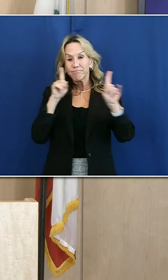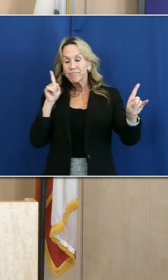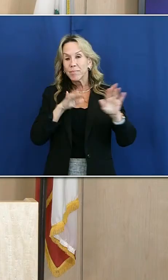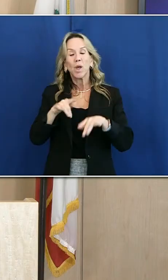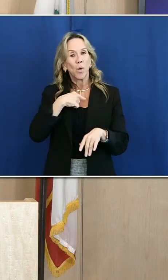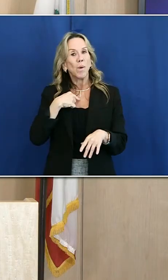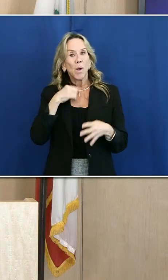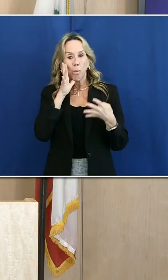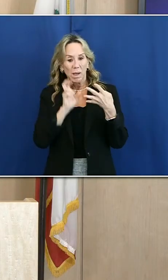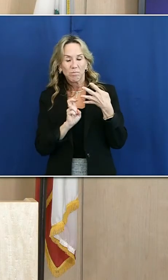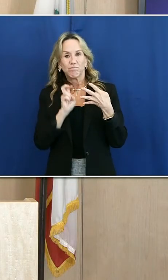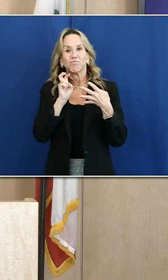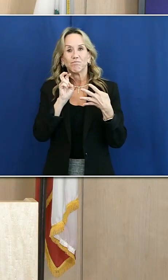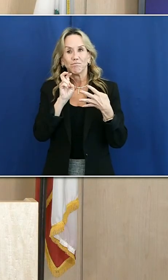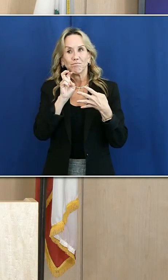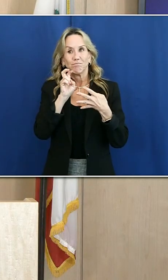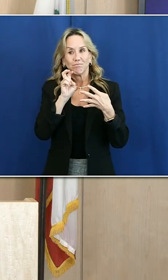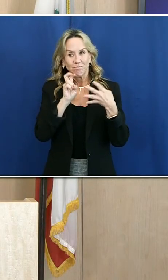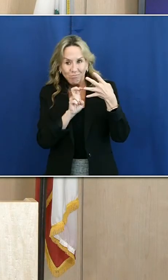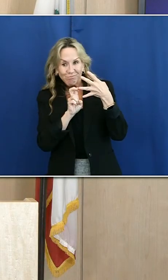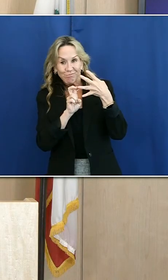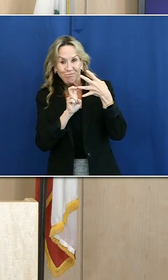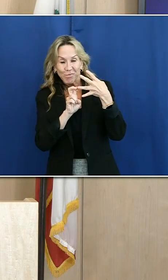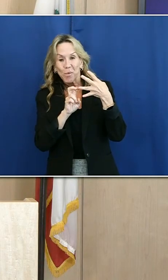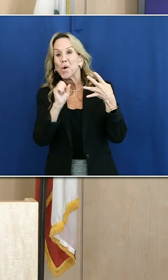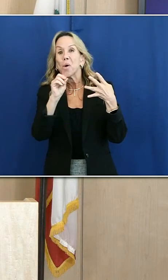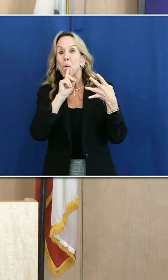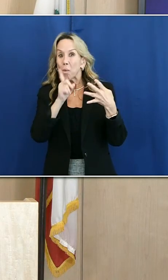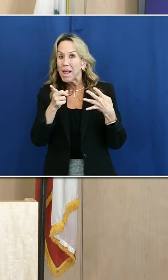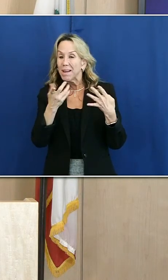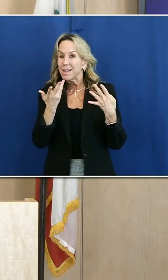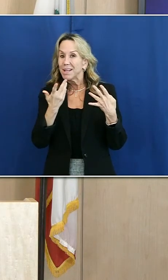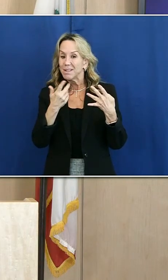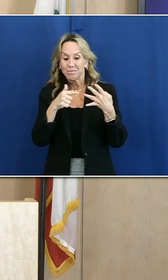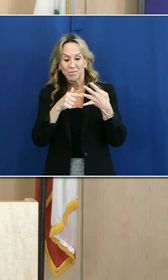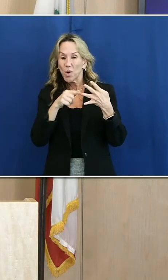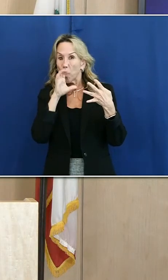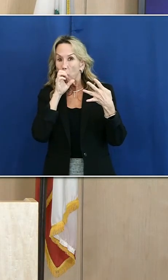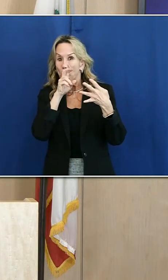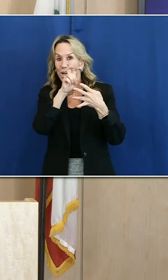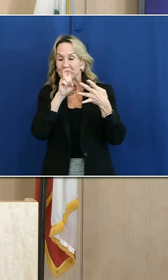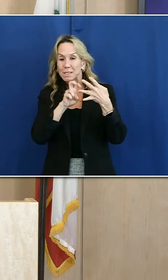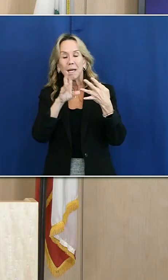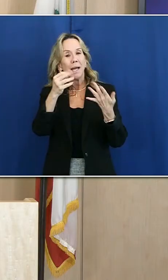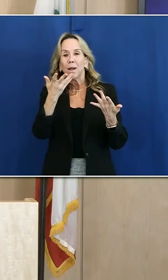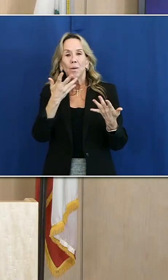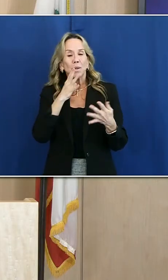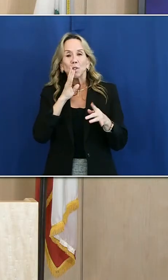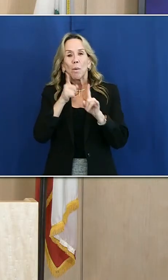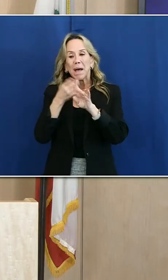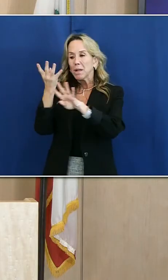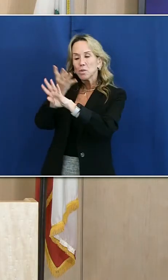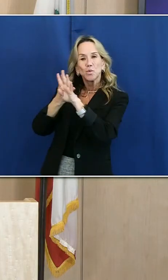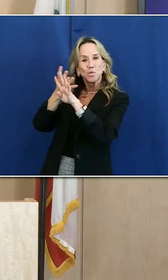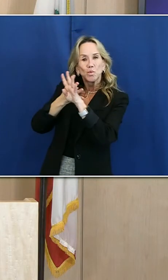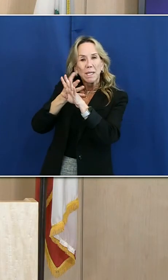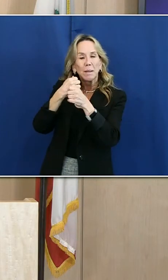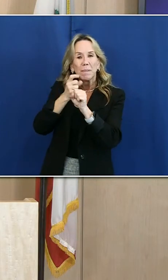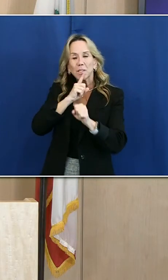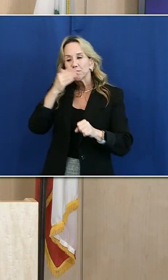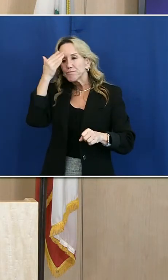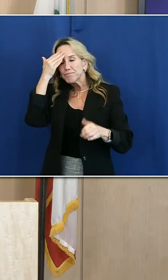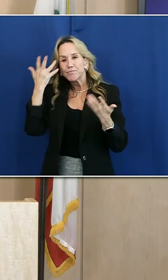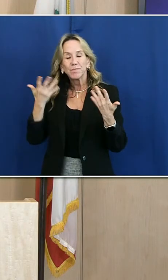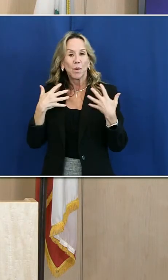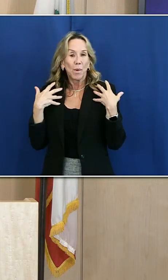orange. And so that's really it, and it's the big fours we've talked about. You know, we talk about screening, making sure that we're healthy people. We talk about